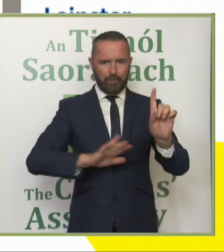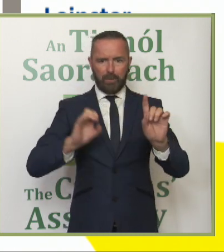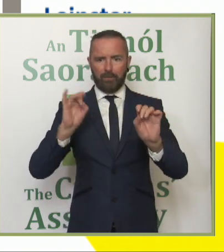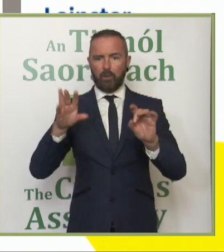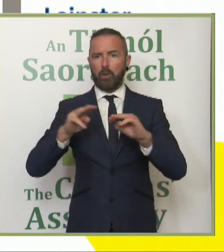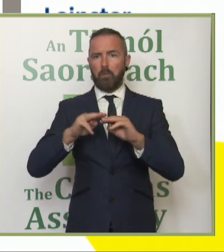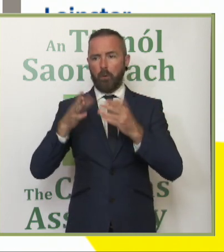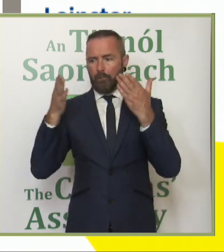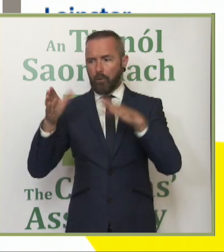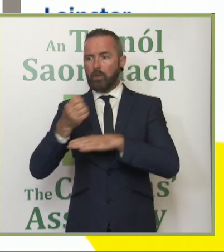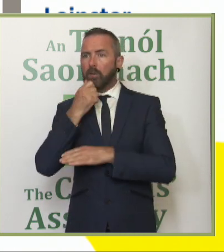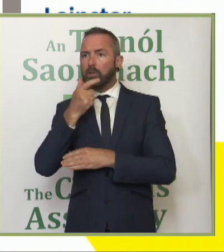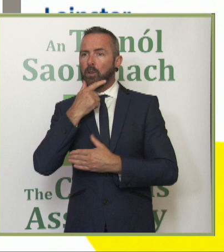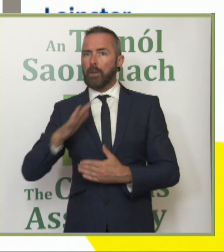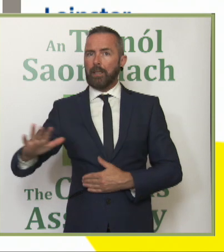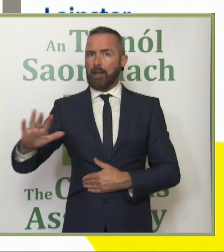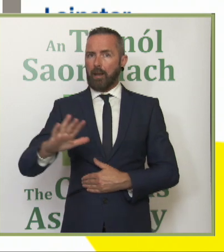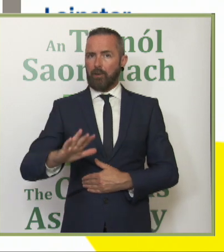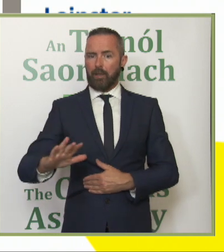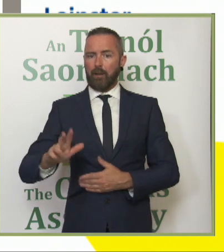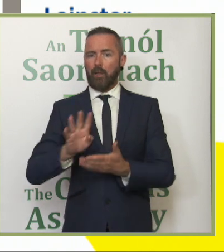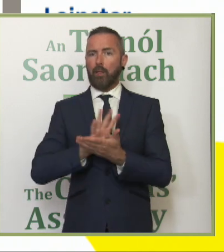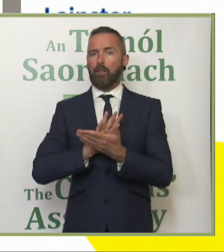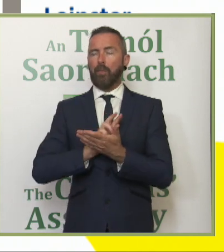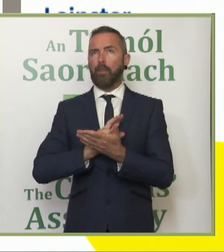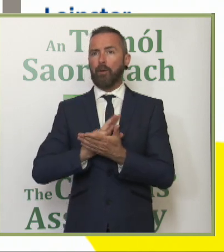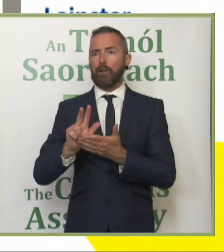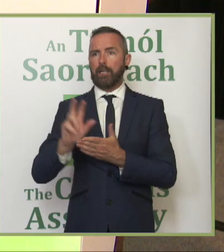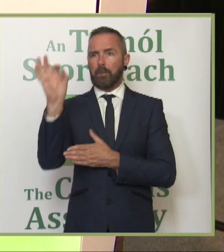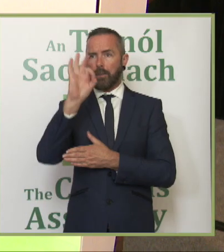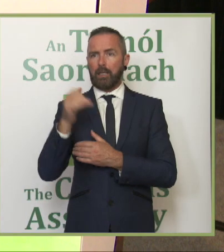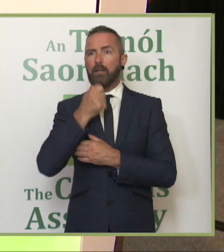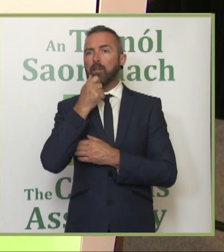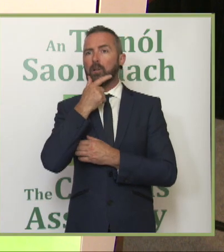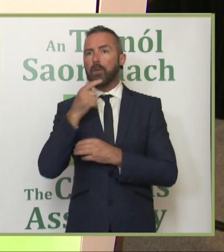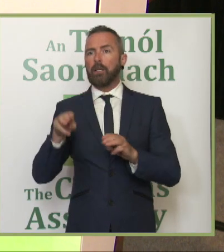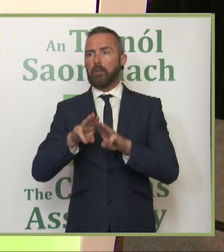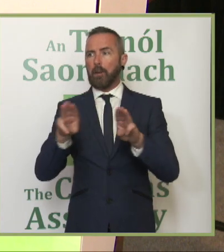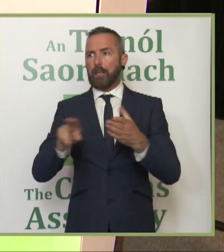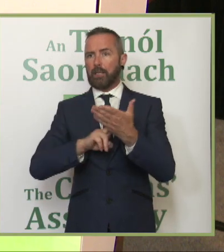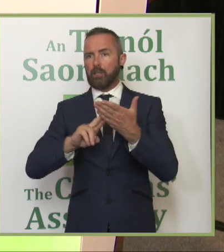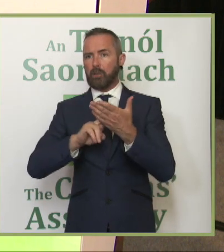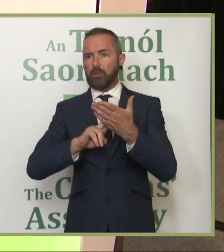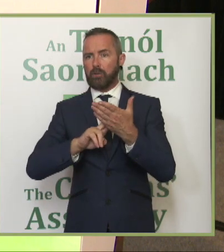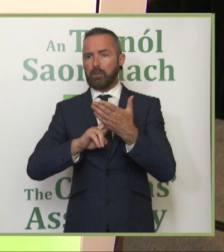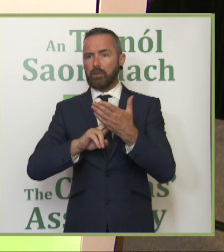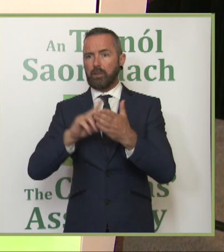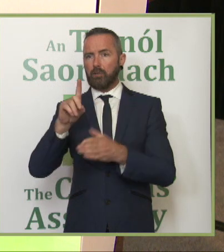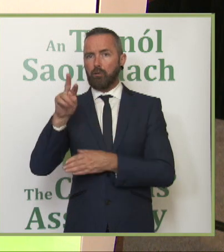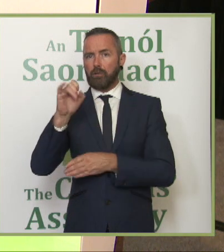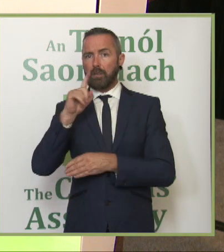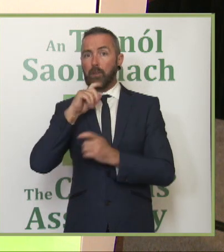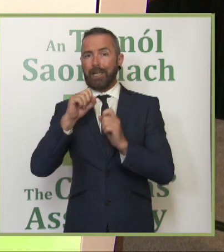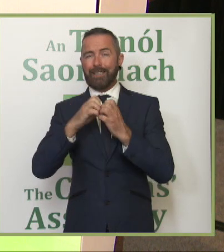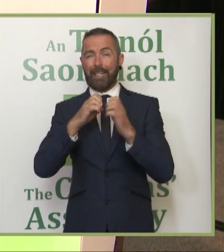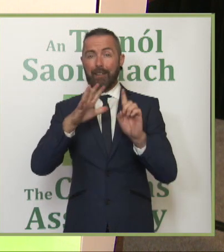the Dublin area. It's 13% of the Dublin population use drugs, whereas it is evenly spread